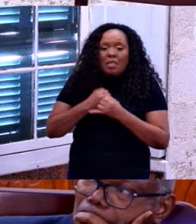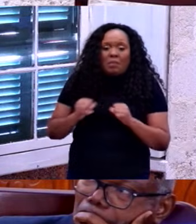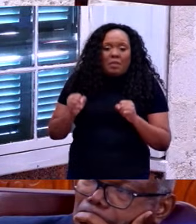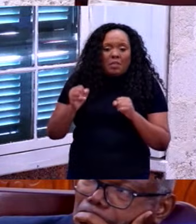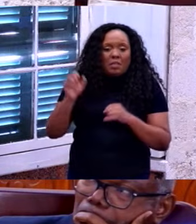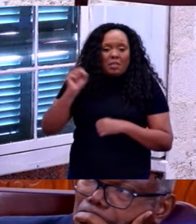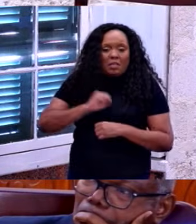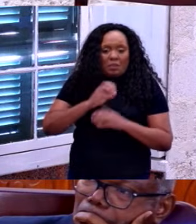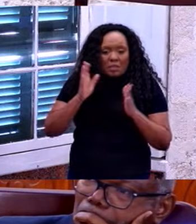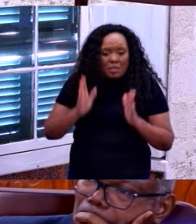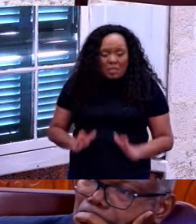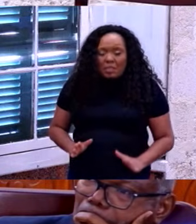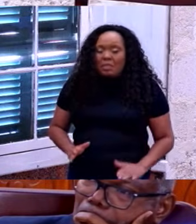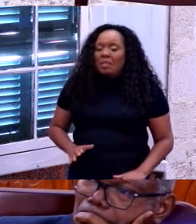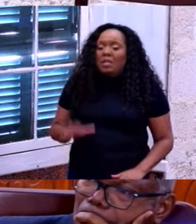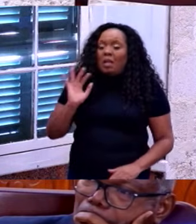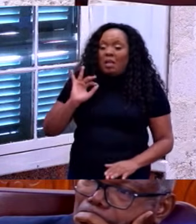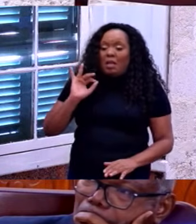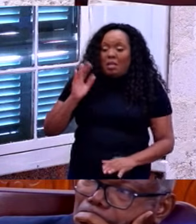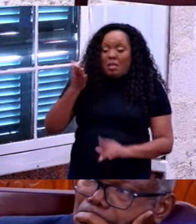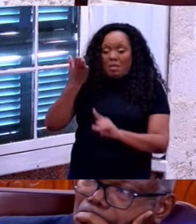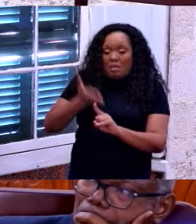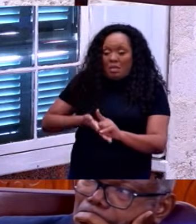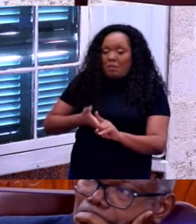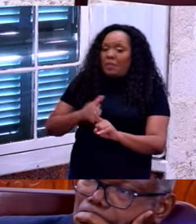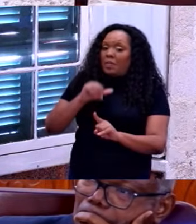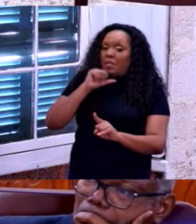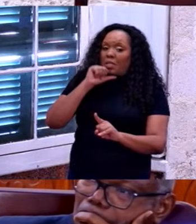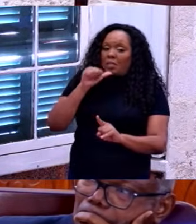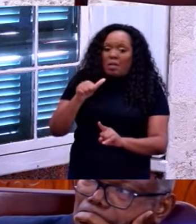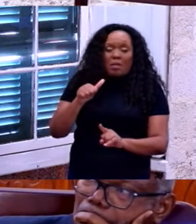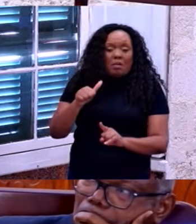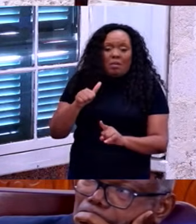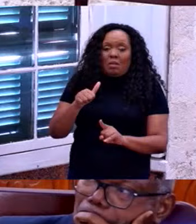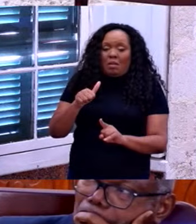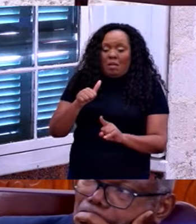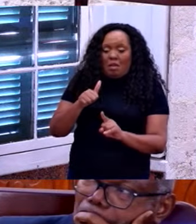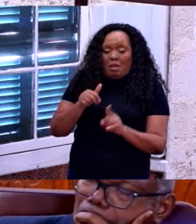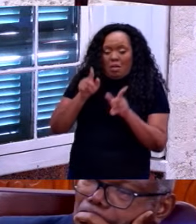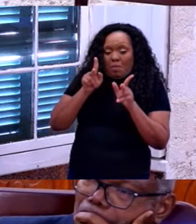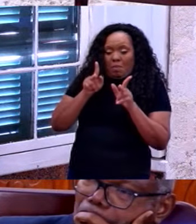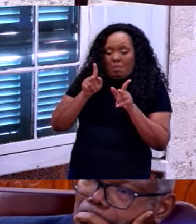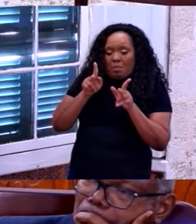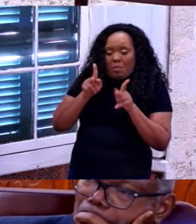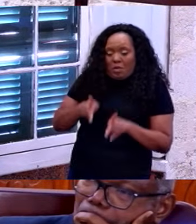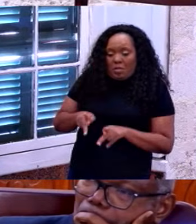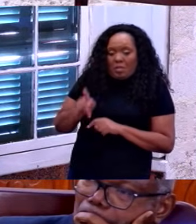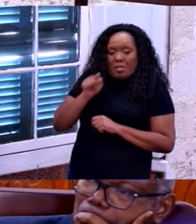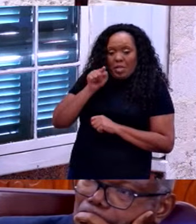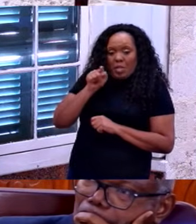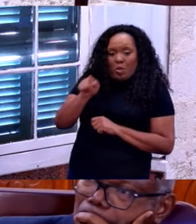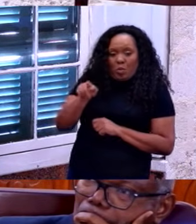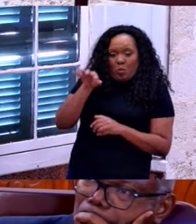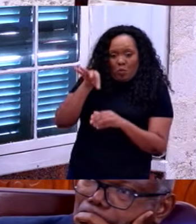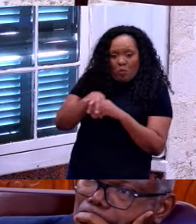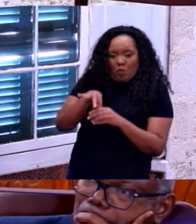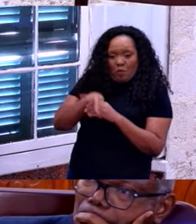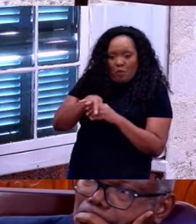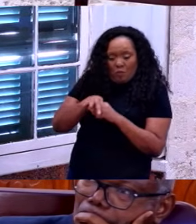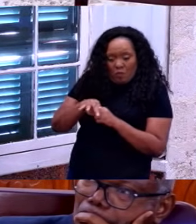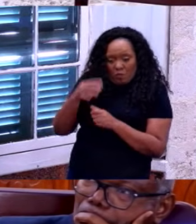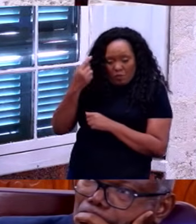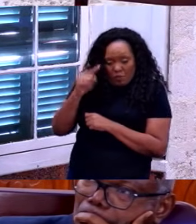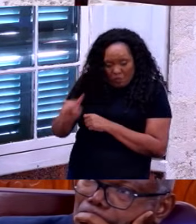sitting parliamentarian. It has no wider meaning than that. Because I imagine